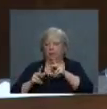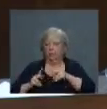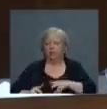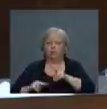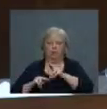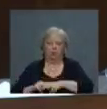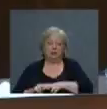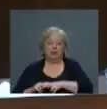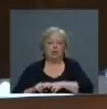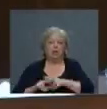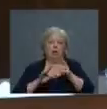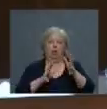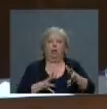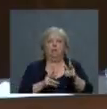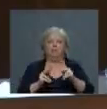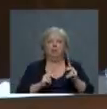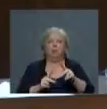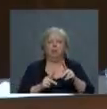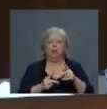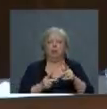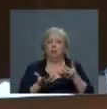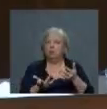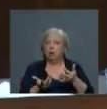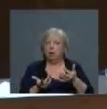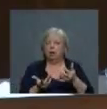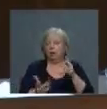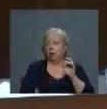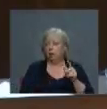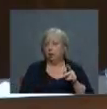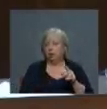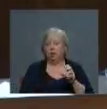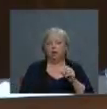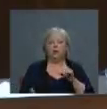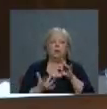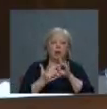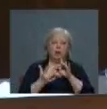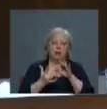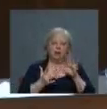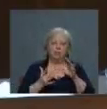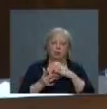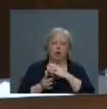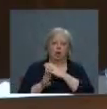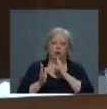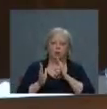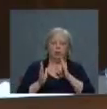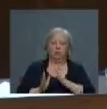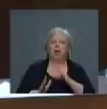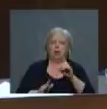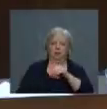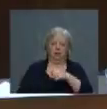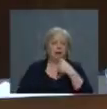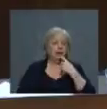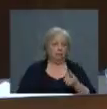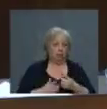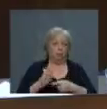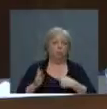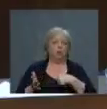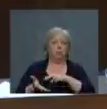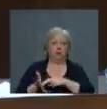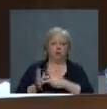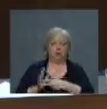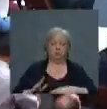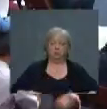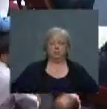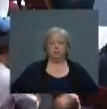people hanging, okay? So contact your congressman, and they can tell you what I'm talking about.